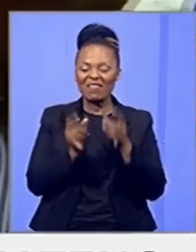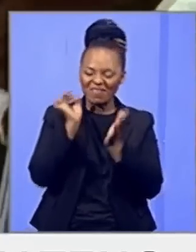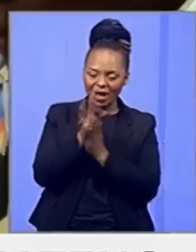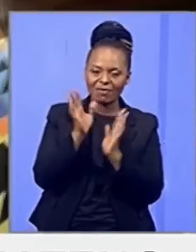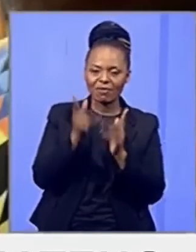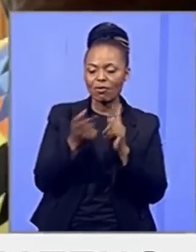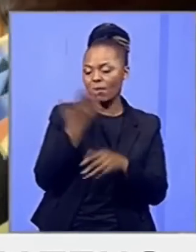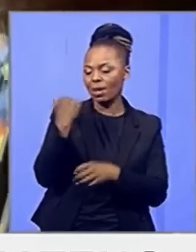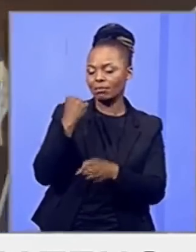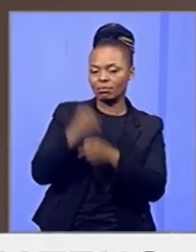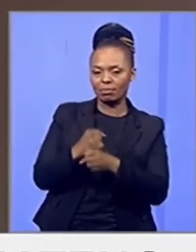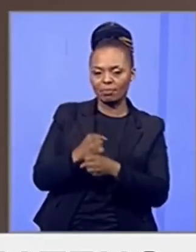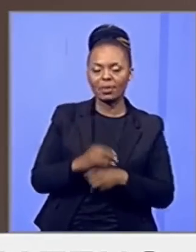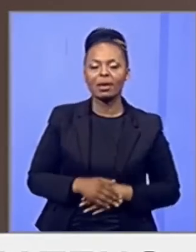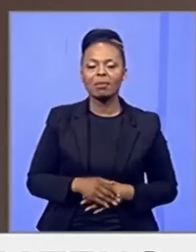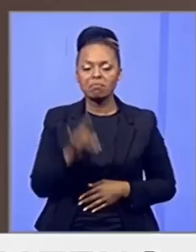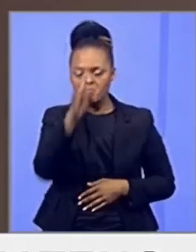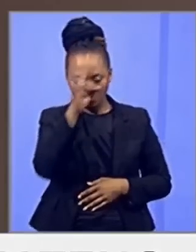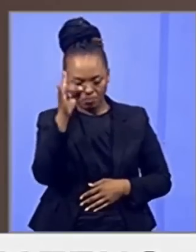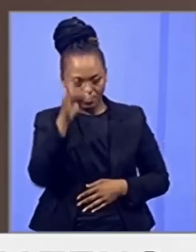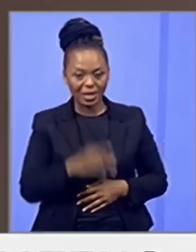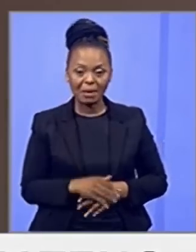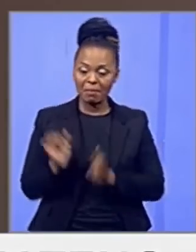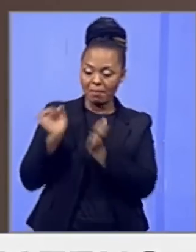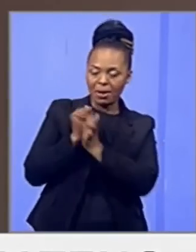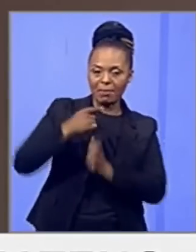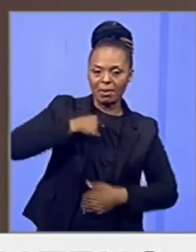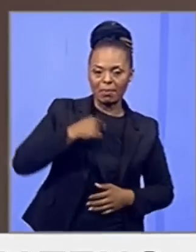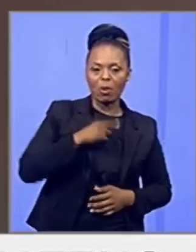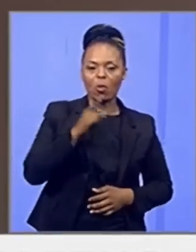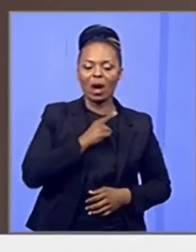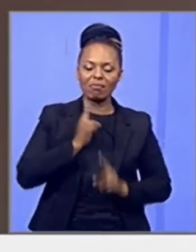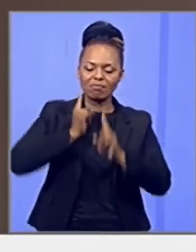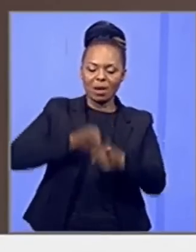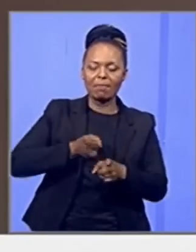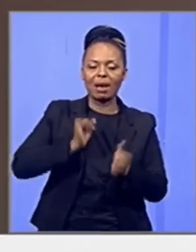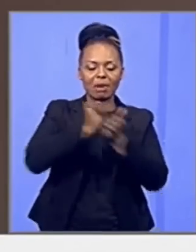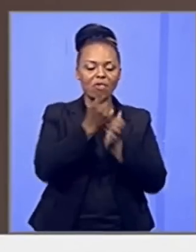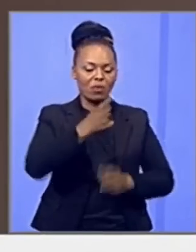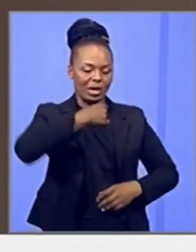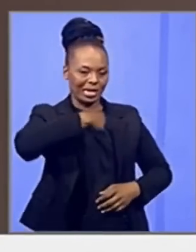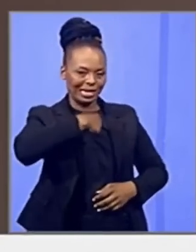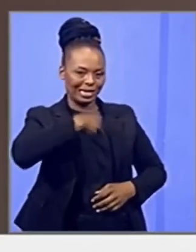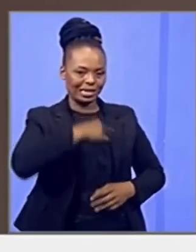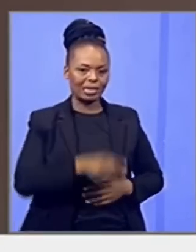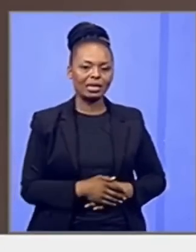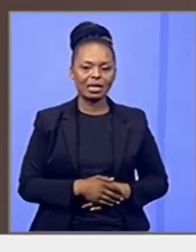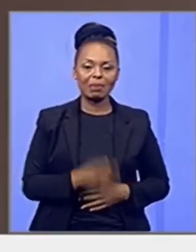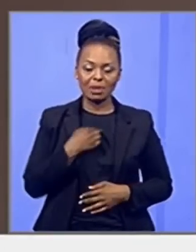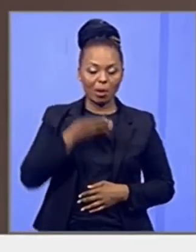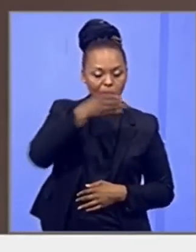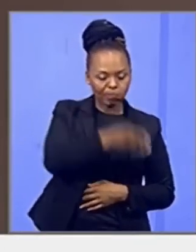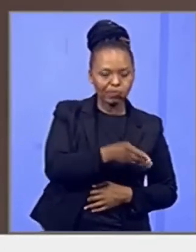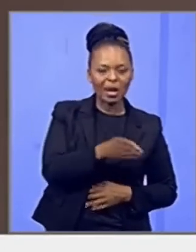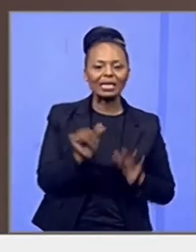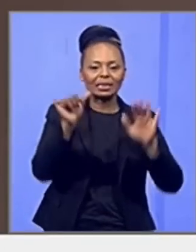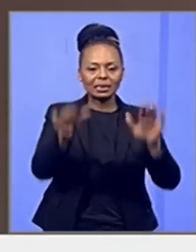ngwahola. The reason why I was arrested is because there was a warrant of arrest issued for me I was here on the 16th of